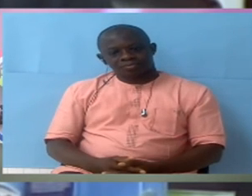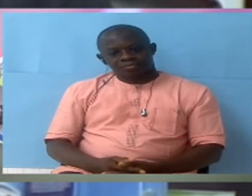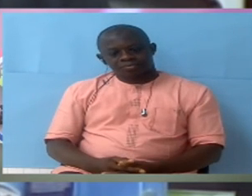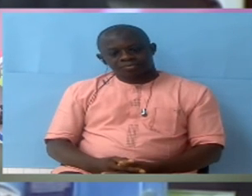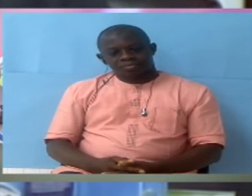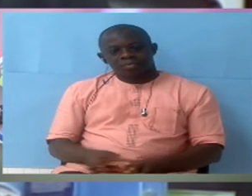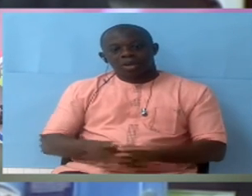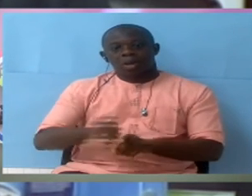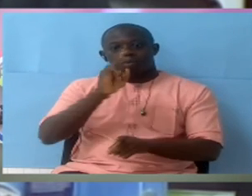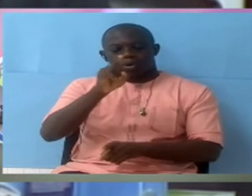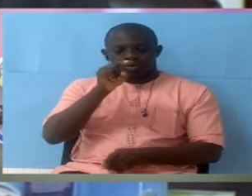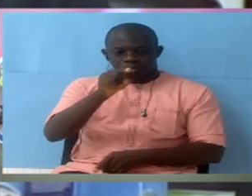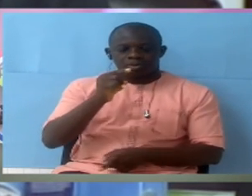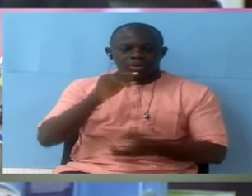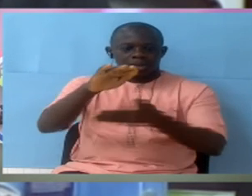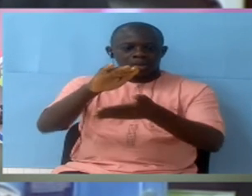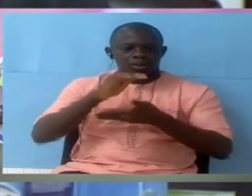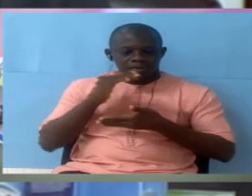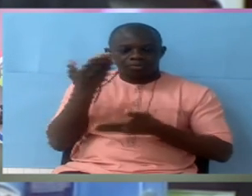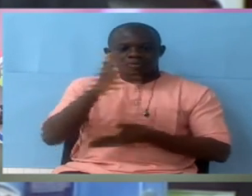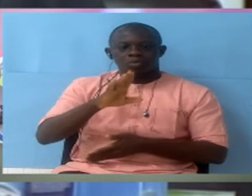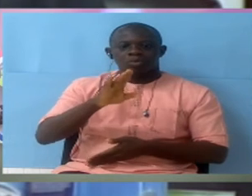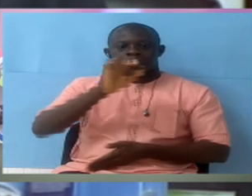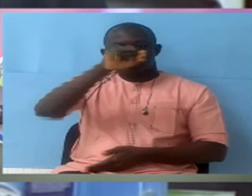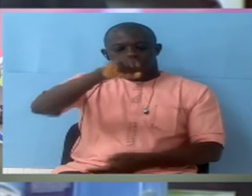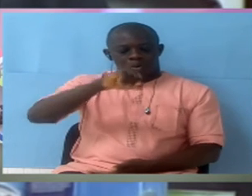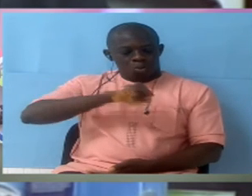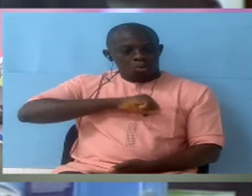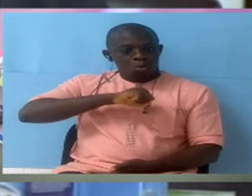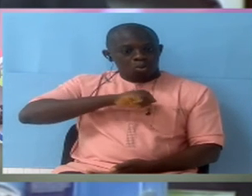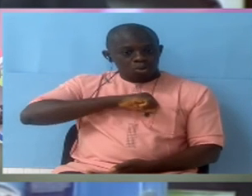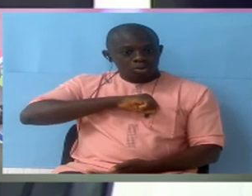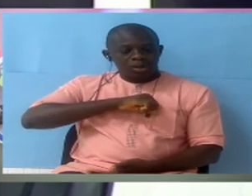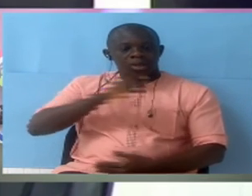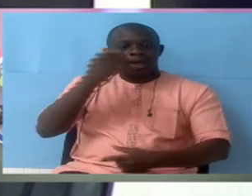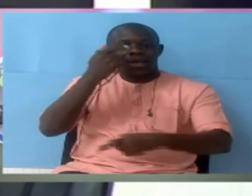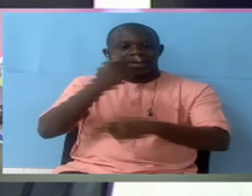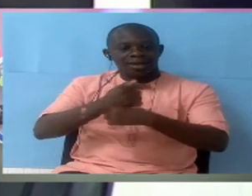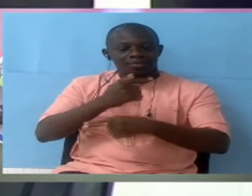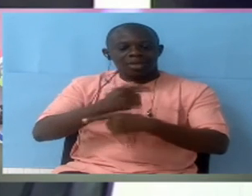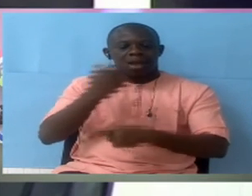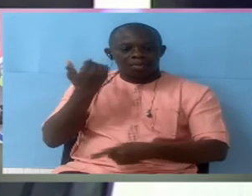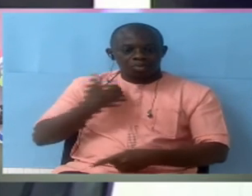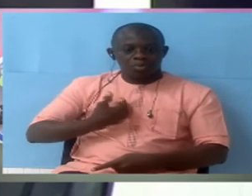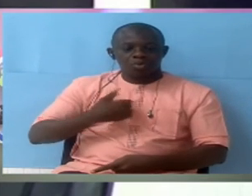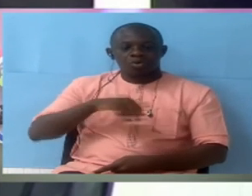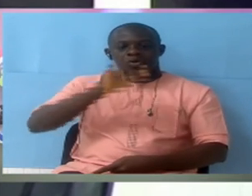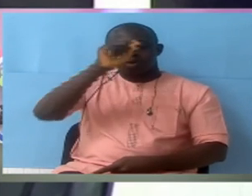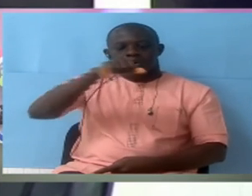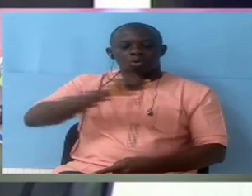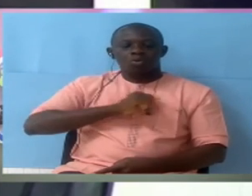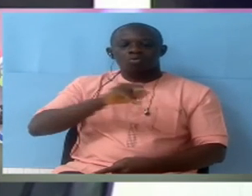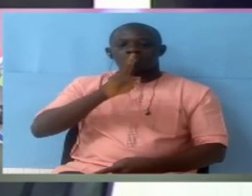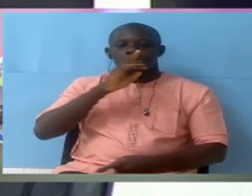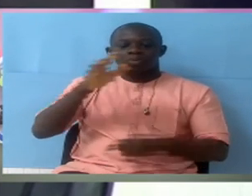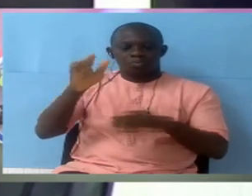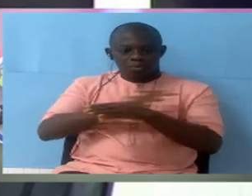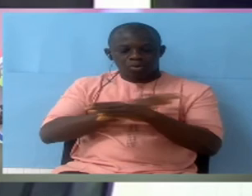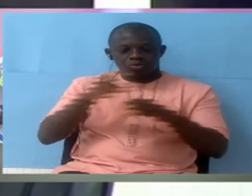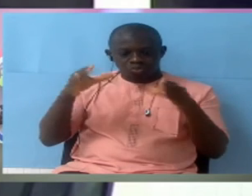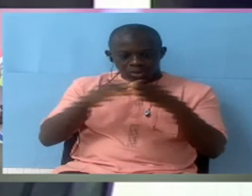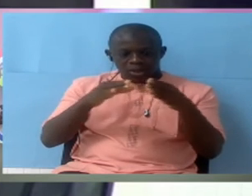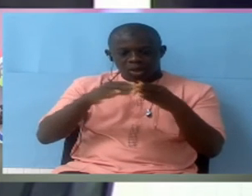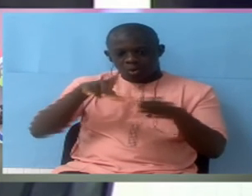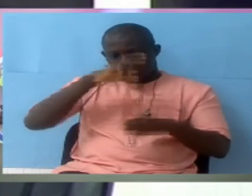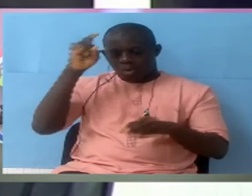you got it from your own compatriots metti tal bobu sa andandor yi nga xamne ya ñoma don